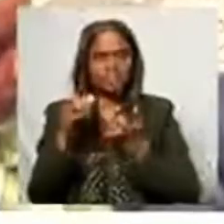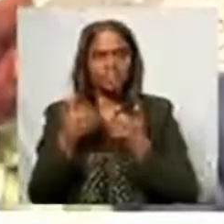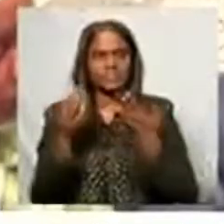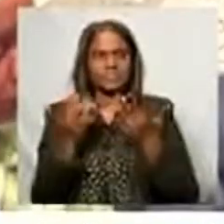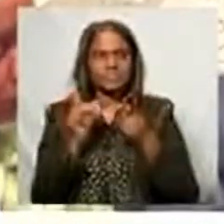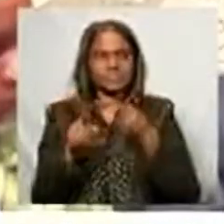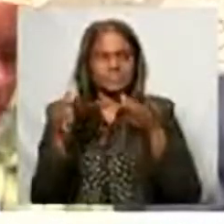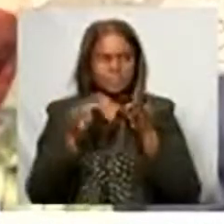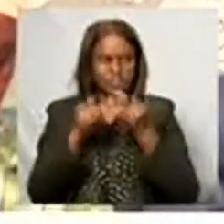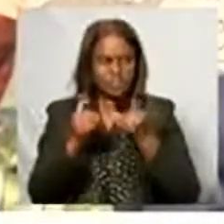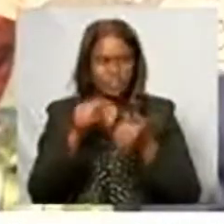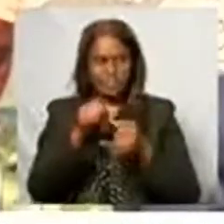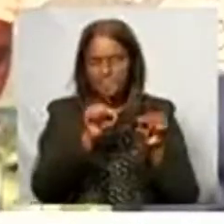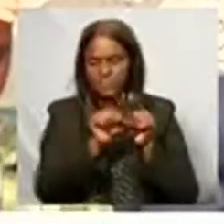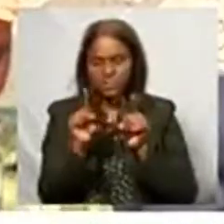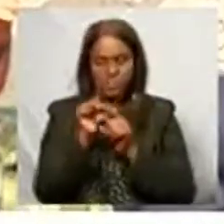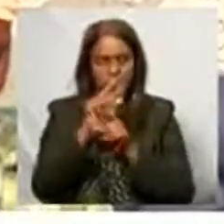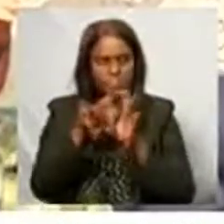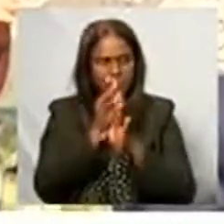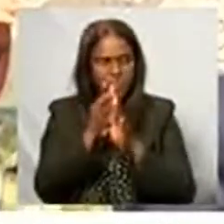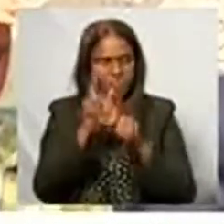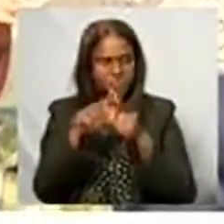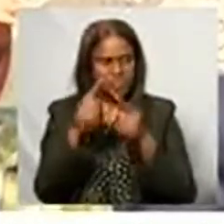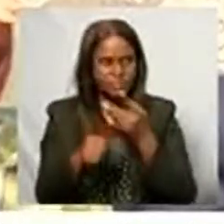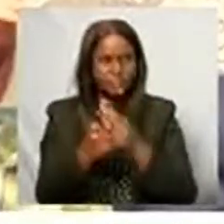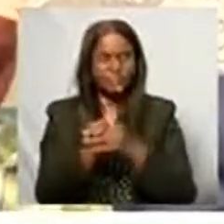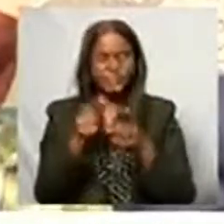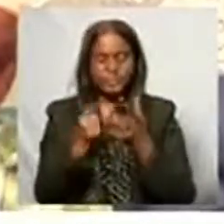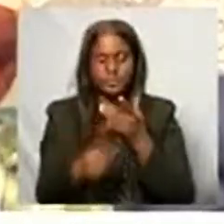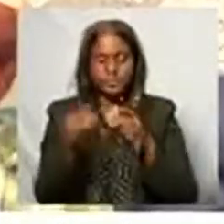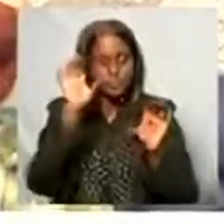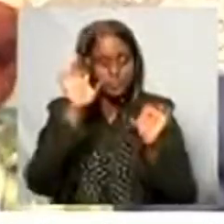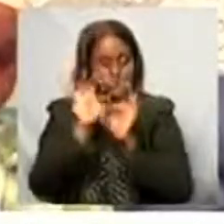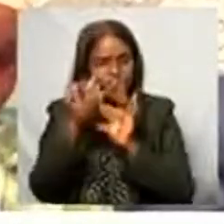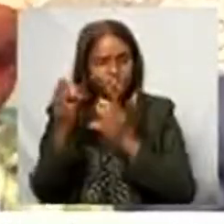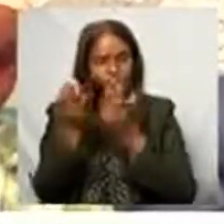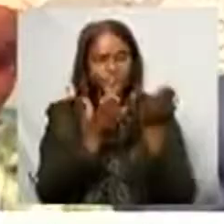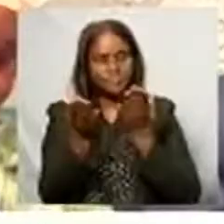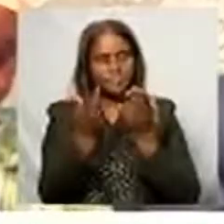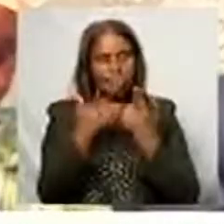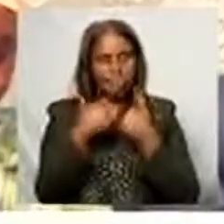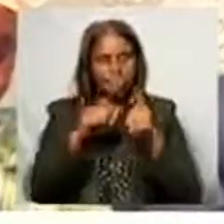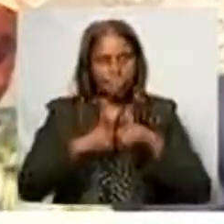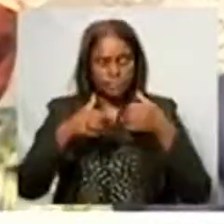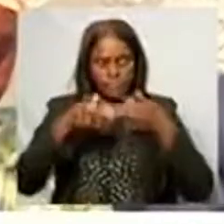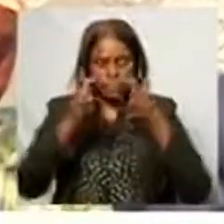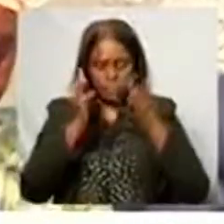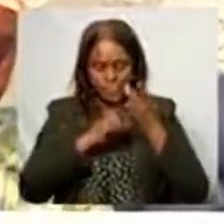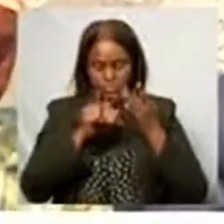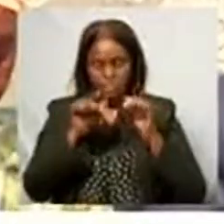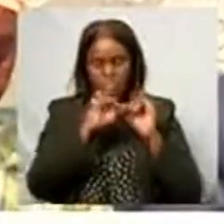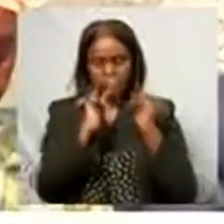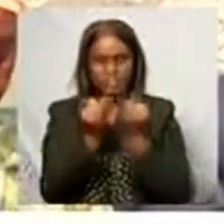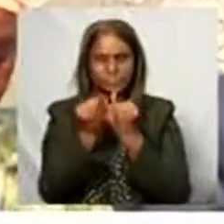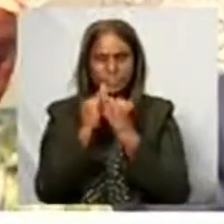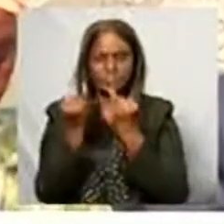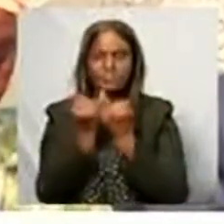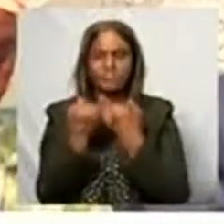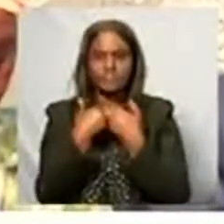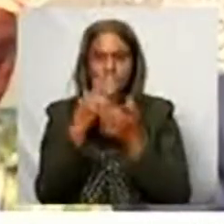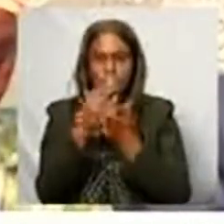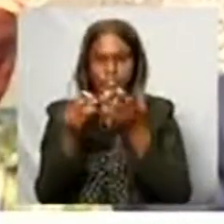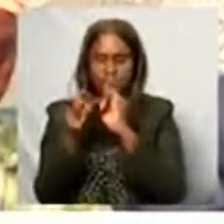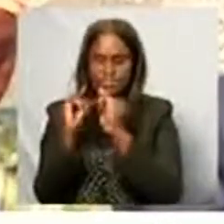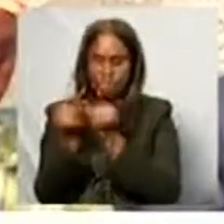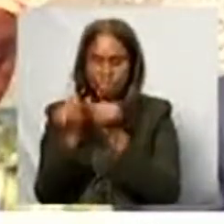But again, that also boils down to what conditions of service have we allowed these institutions to have. Some